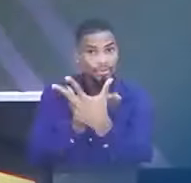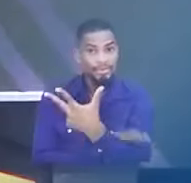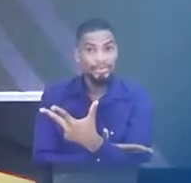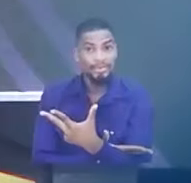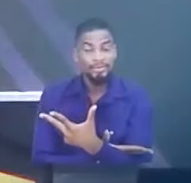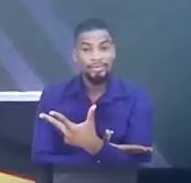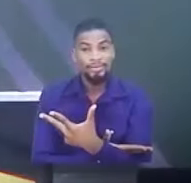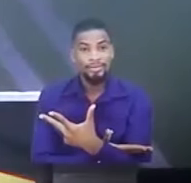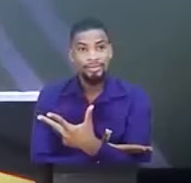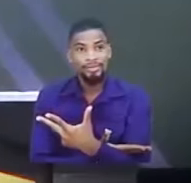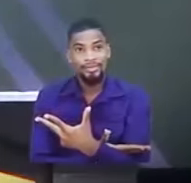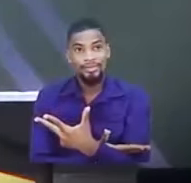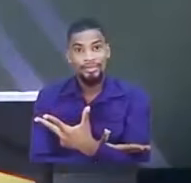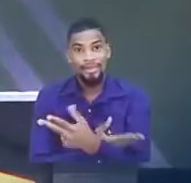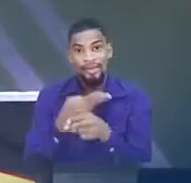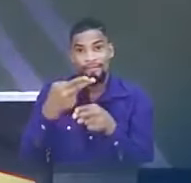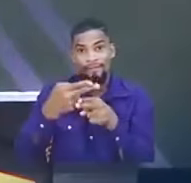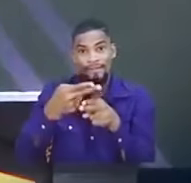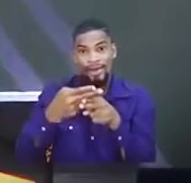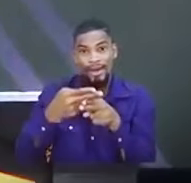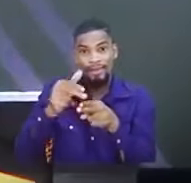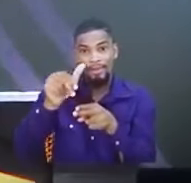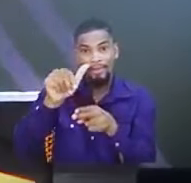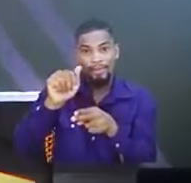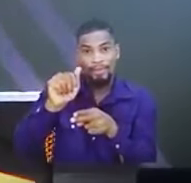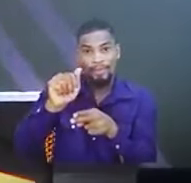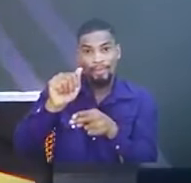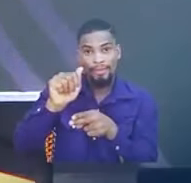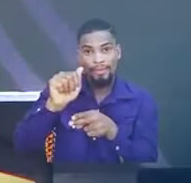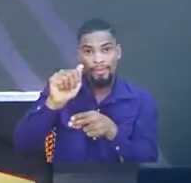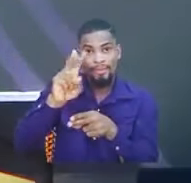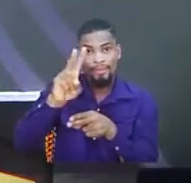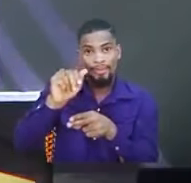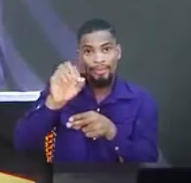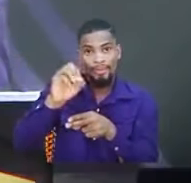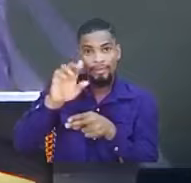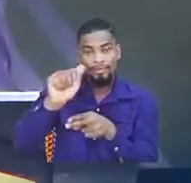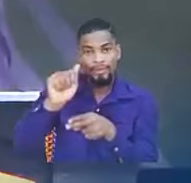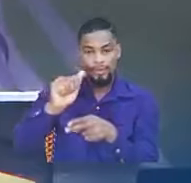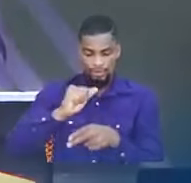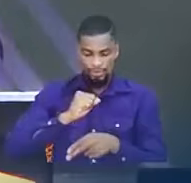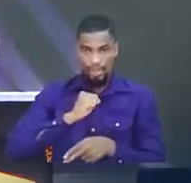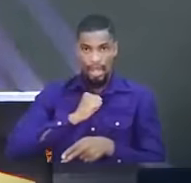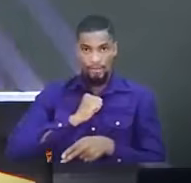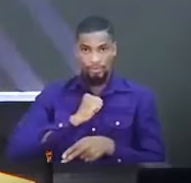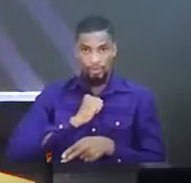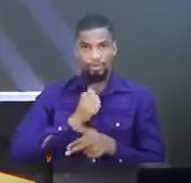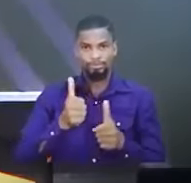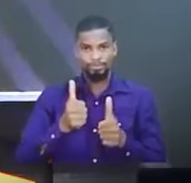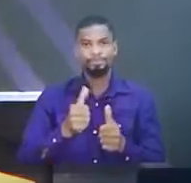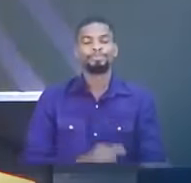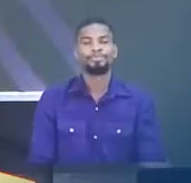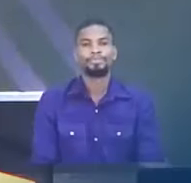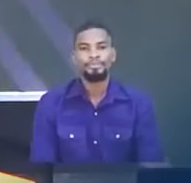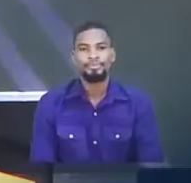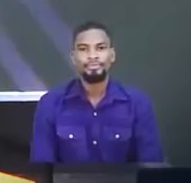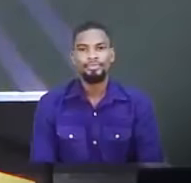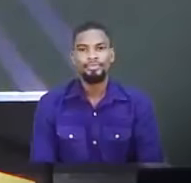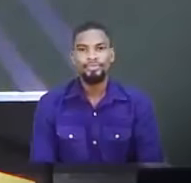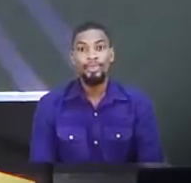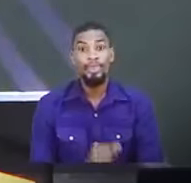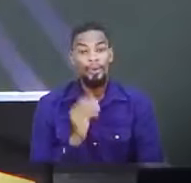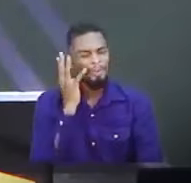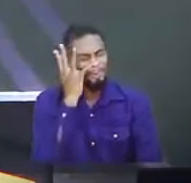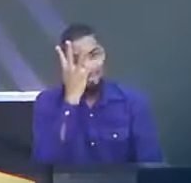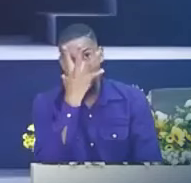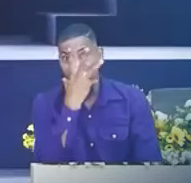was Absalom. Absalom was highly praised for his handsome